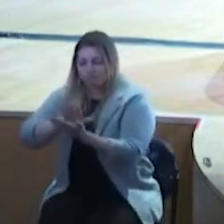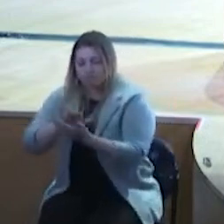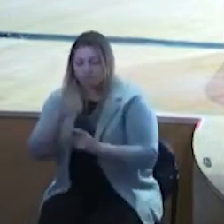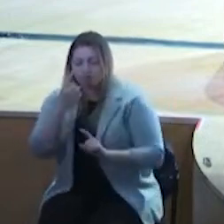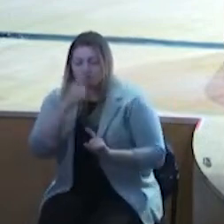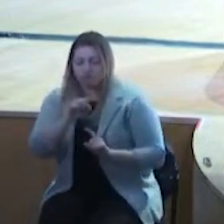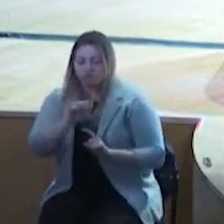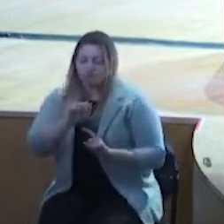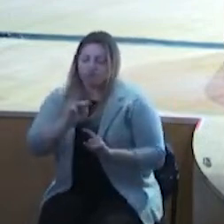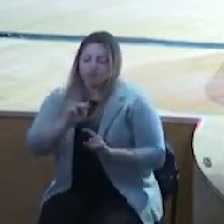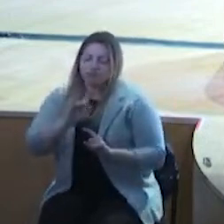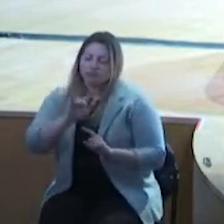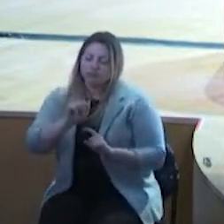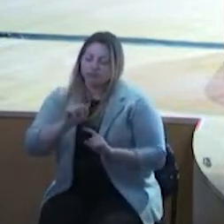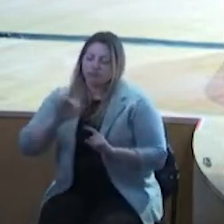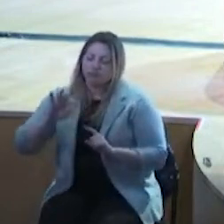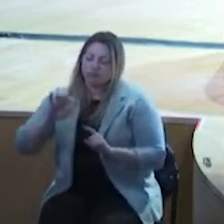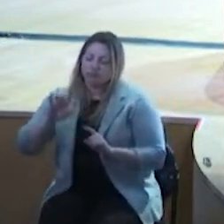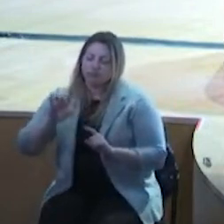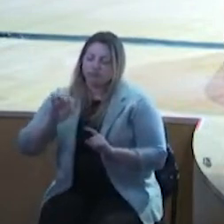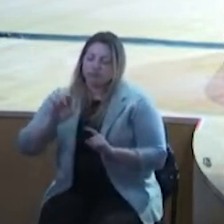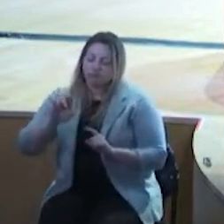Amelia Flores, I'd like to ask,